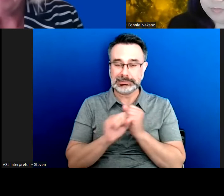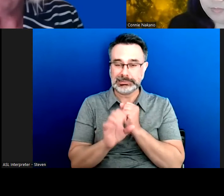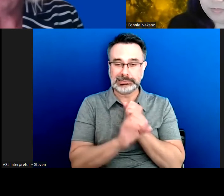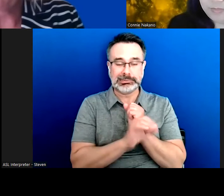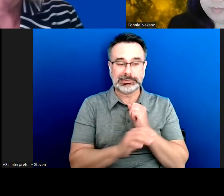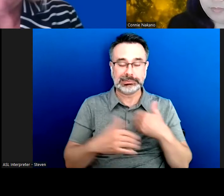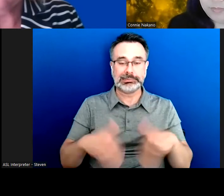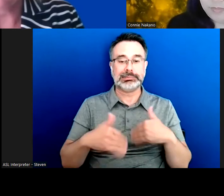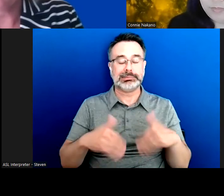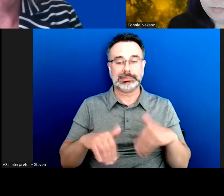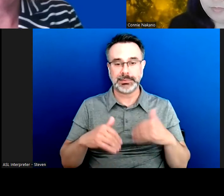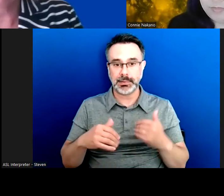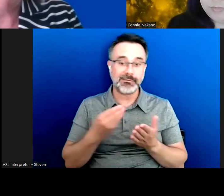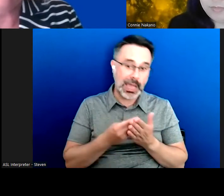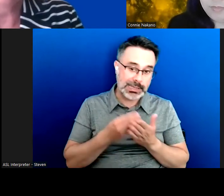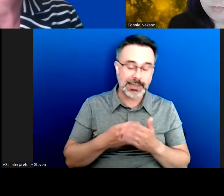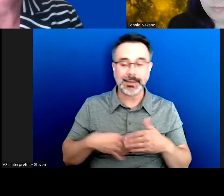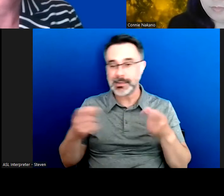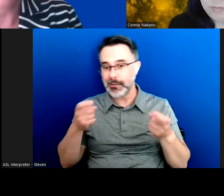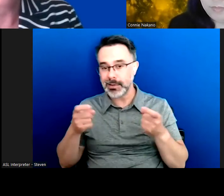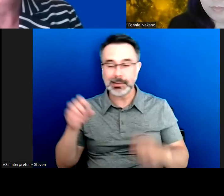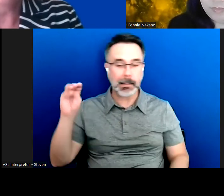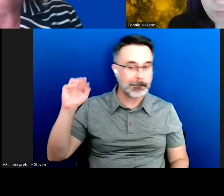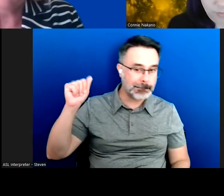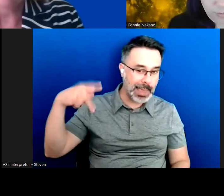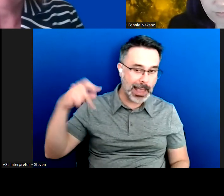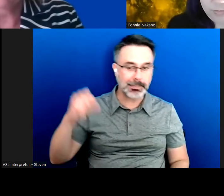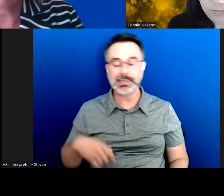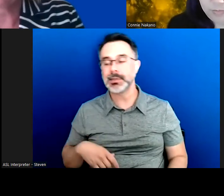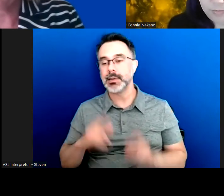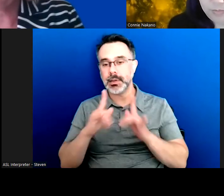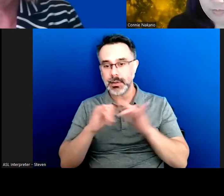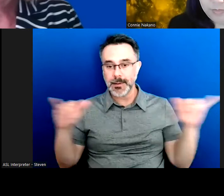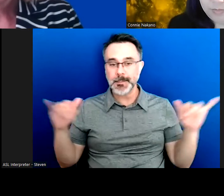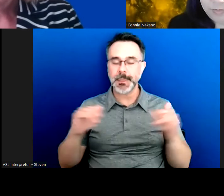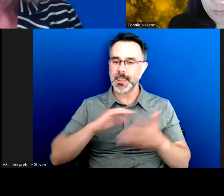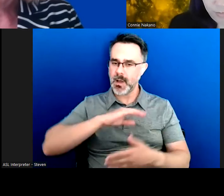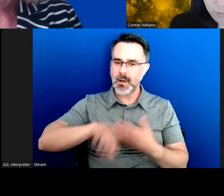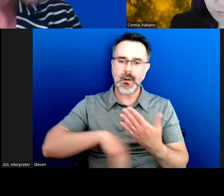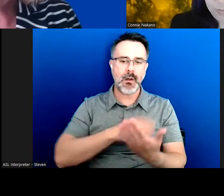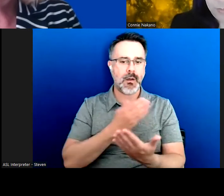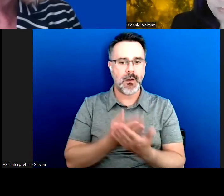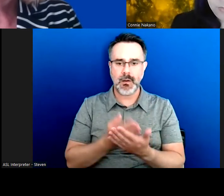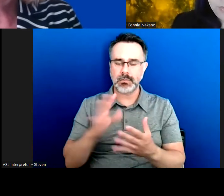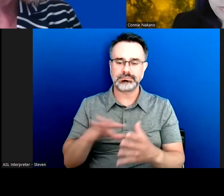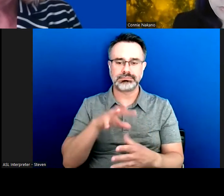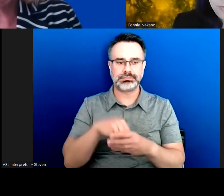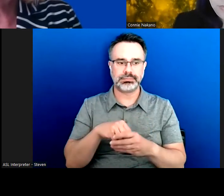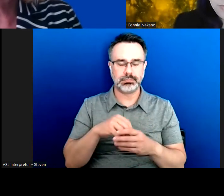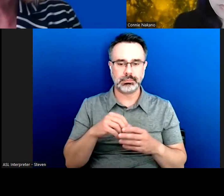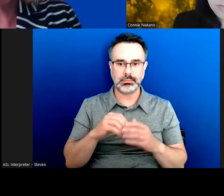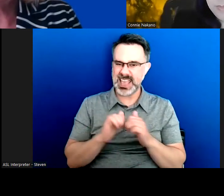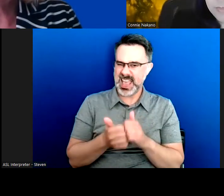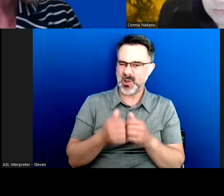things, funding, governance, maps, and so forth are all how it's delivered, but